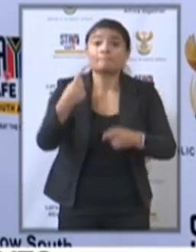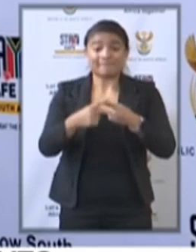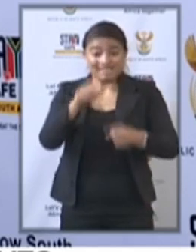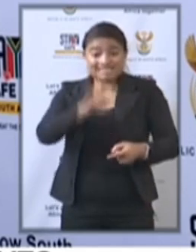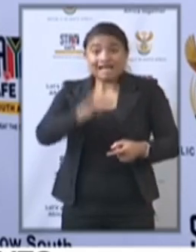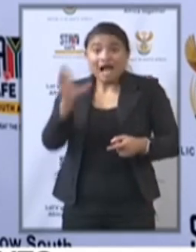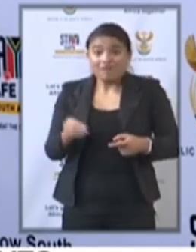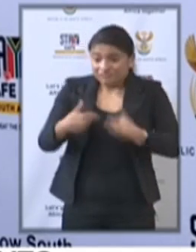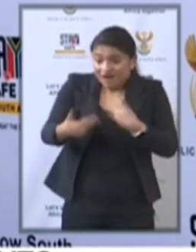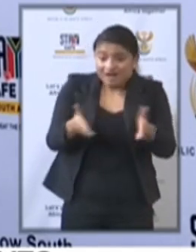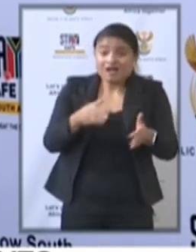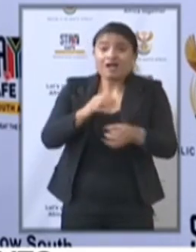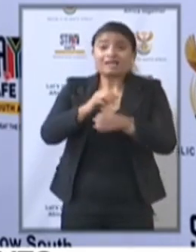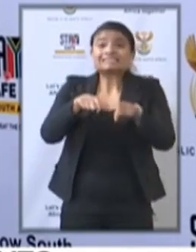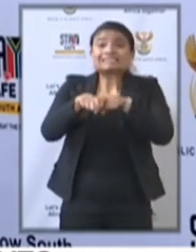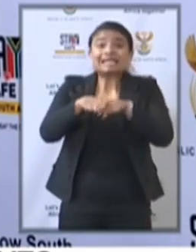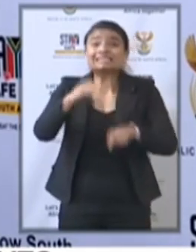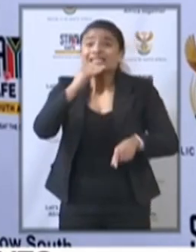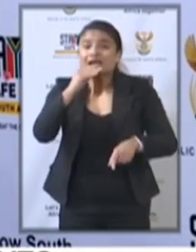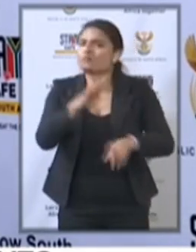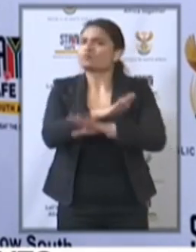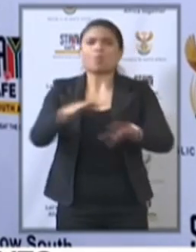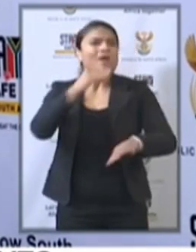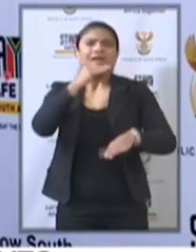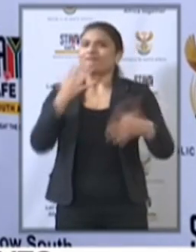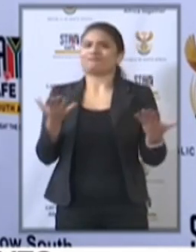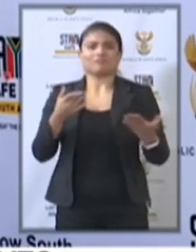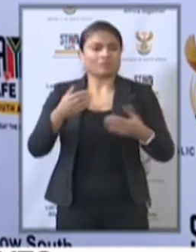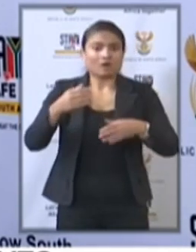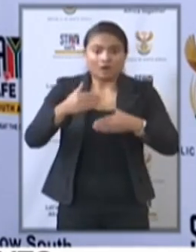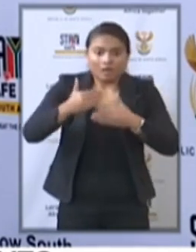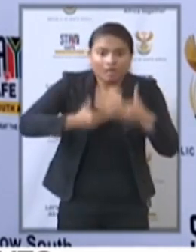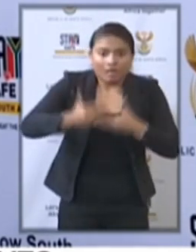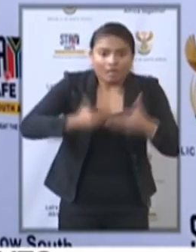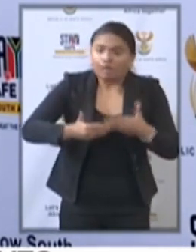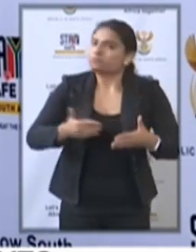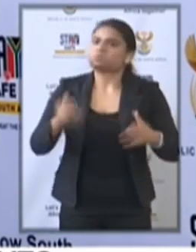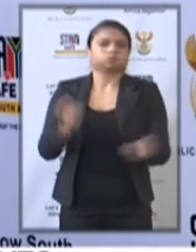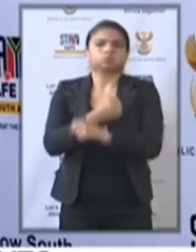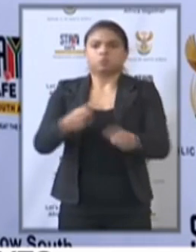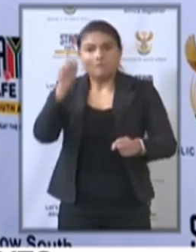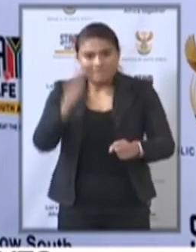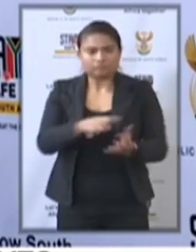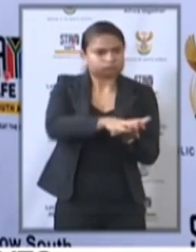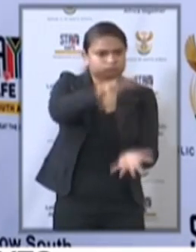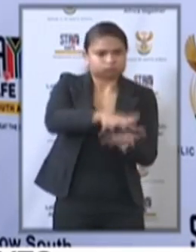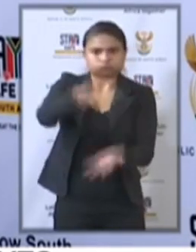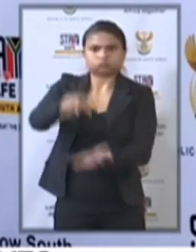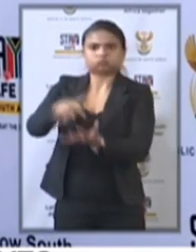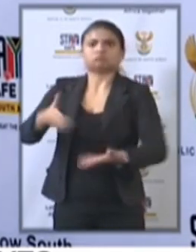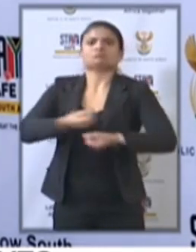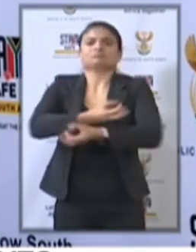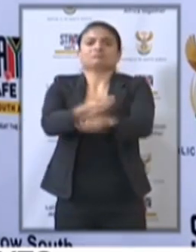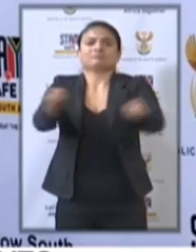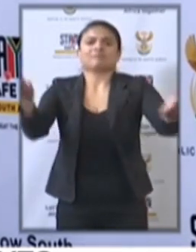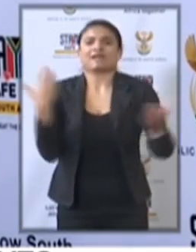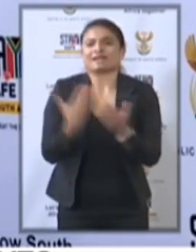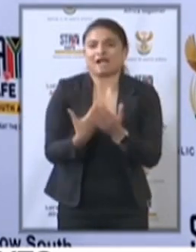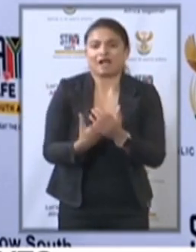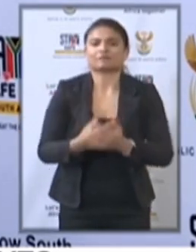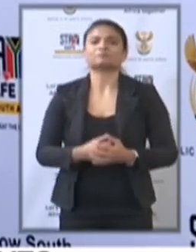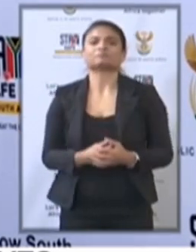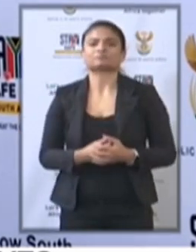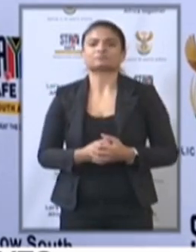the virus effectively. This call that I've referred to was developed in collaboration with the National